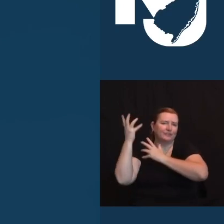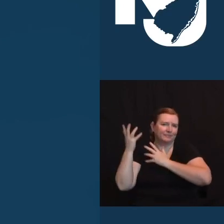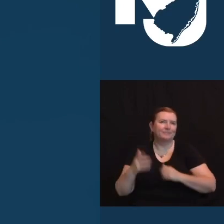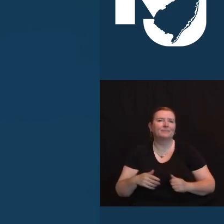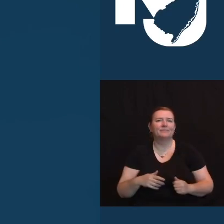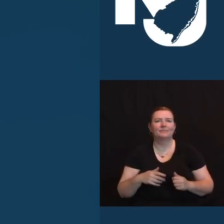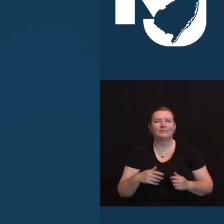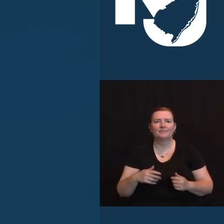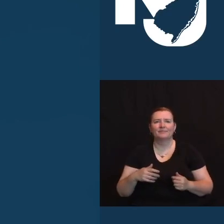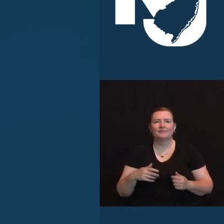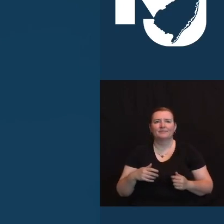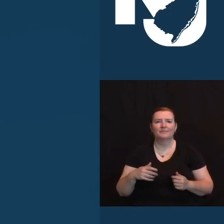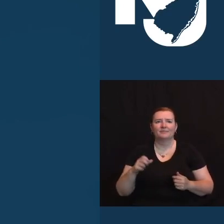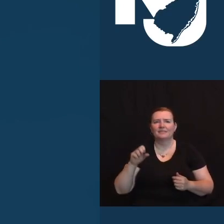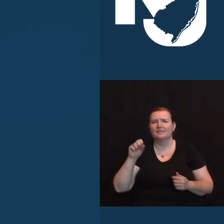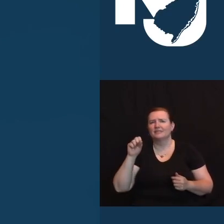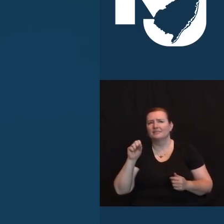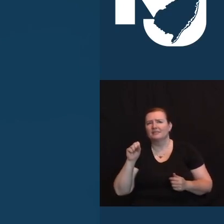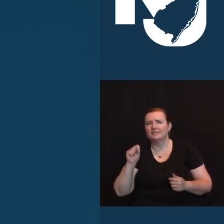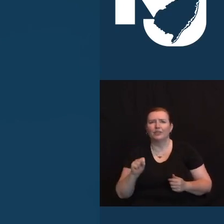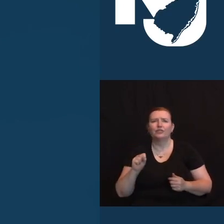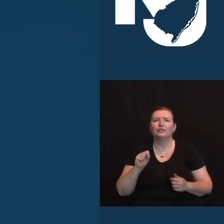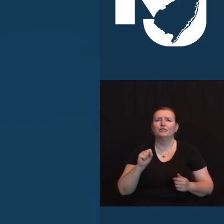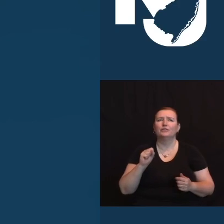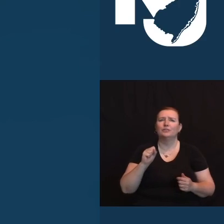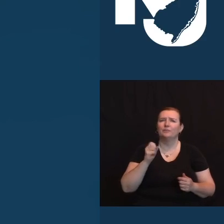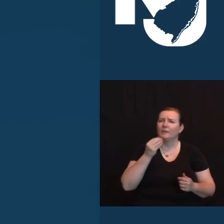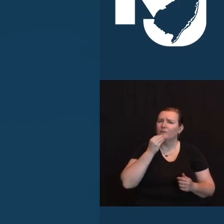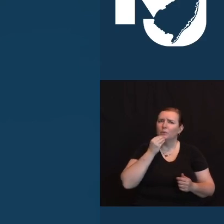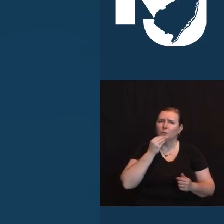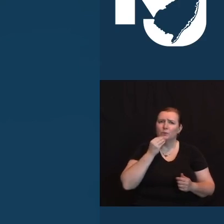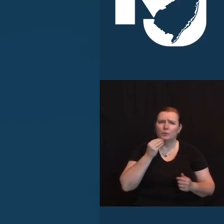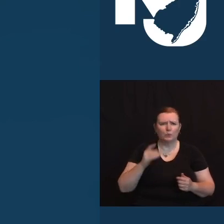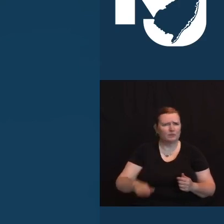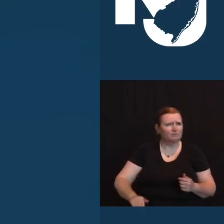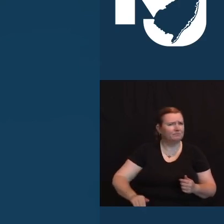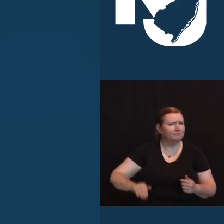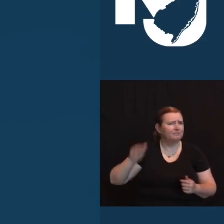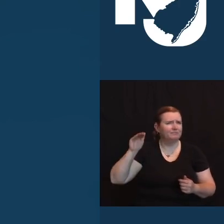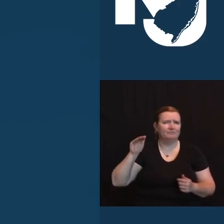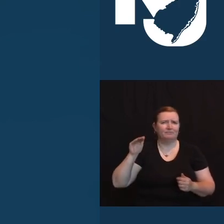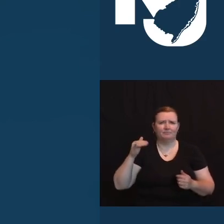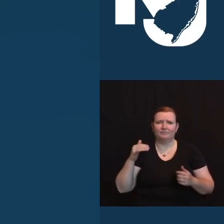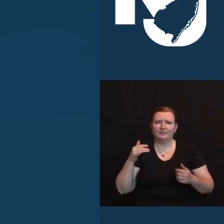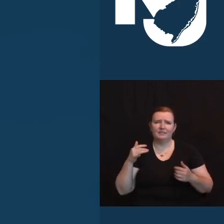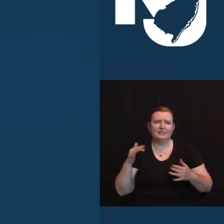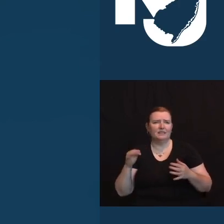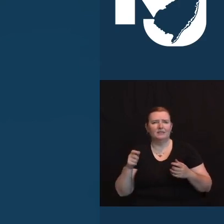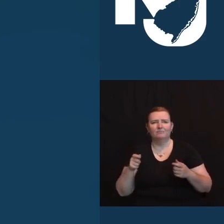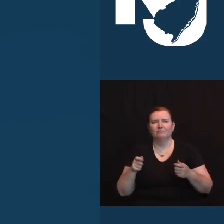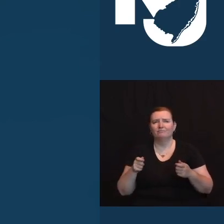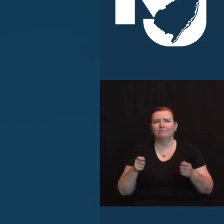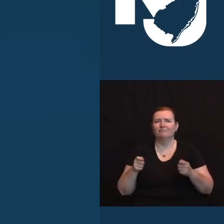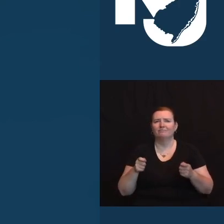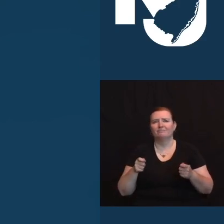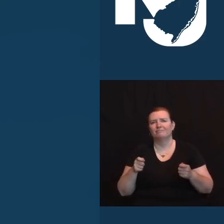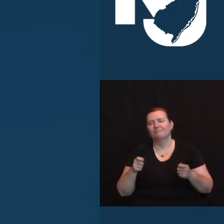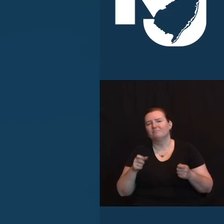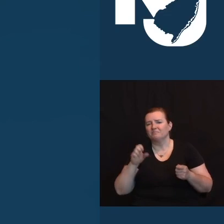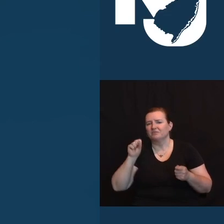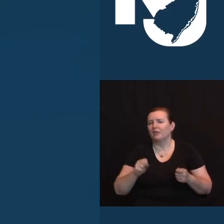southern specialties that stayed with him from his childhood. His family, we remember the love and compassion he showed